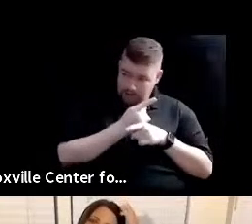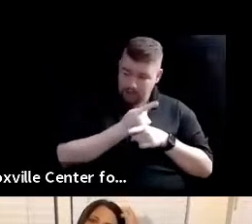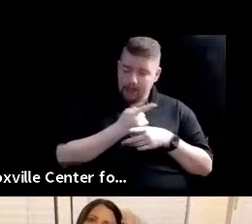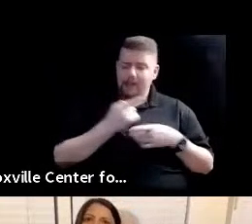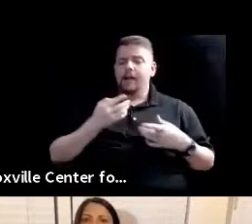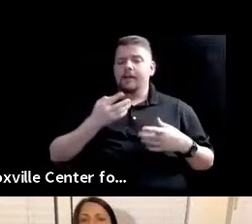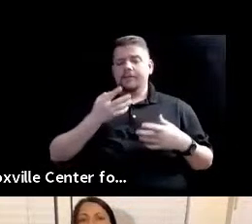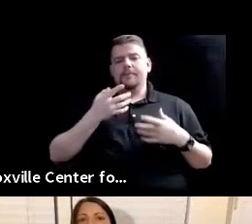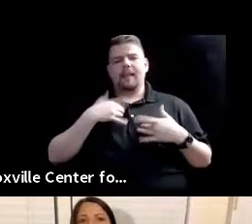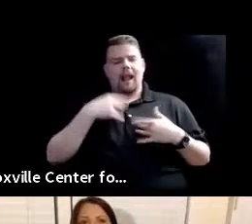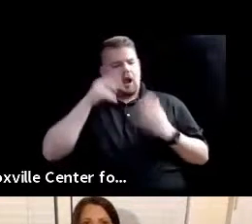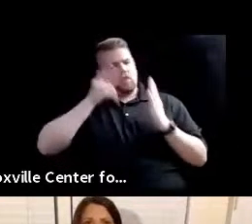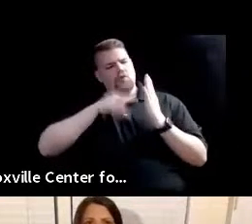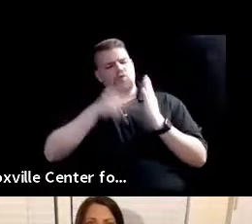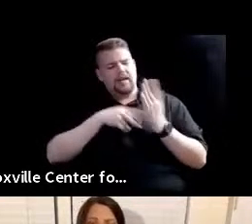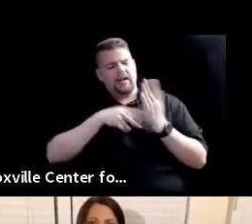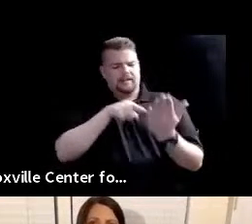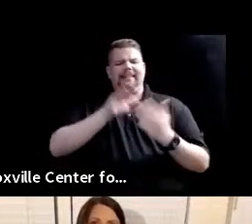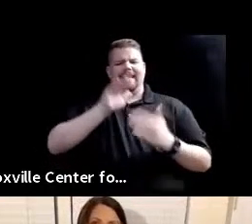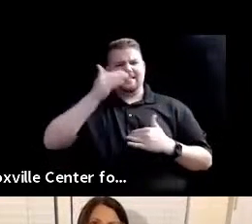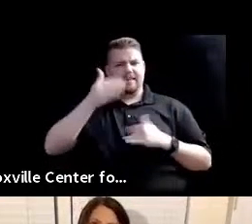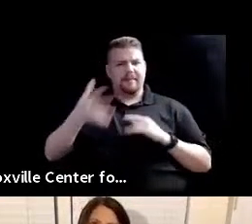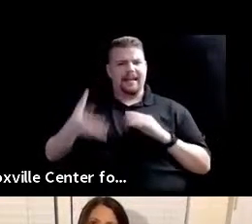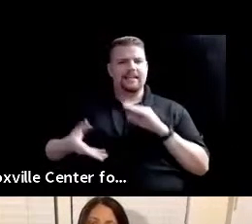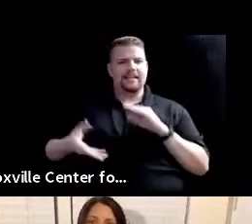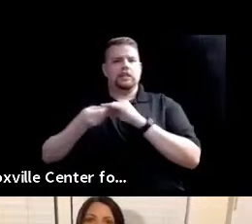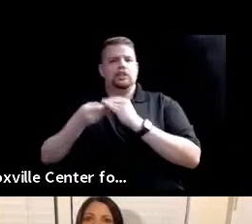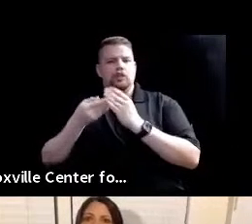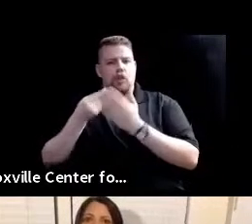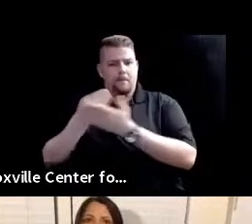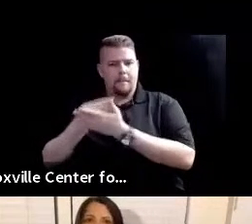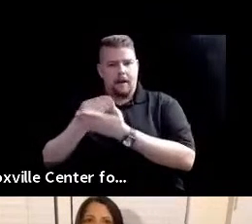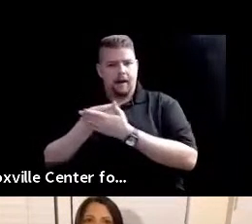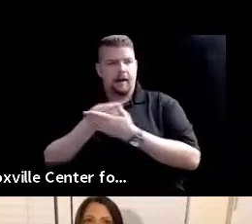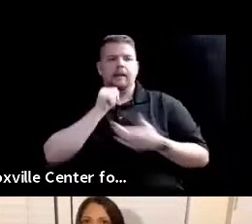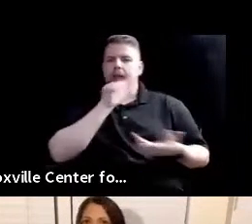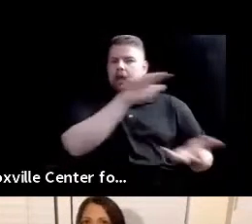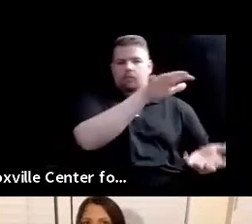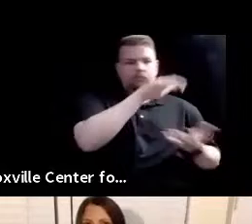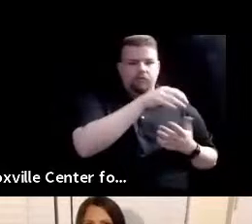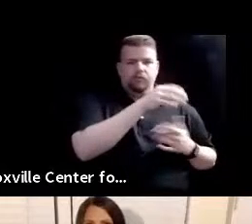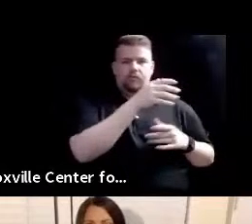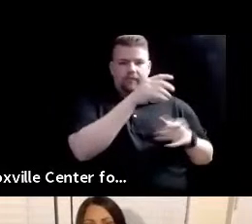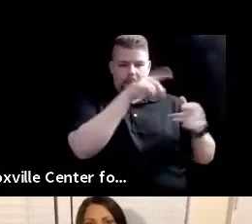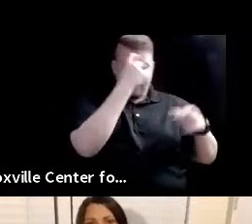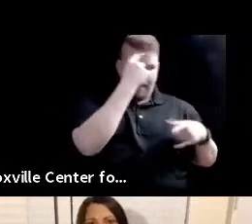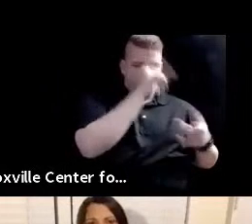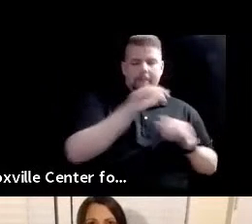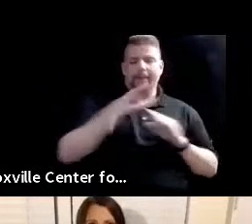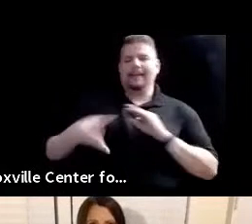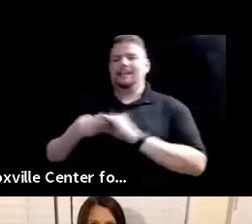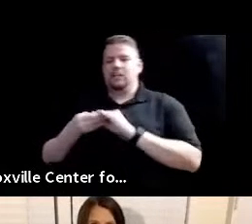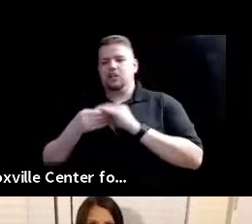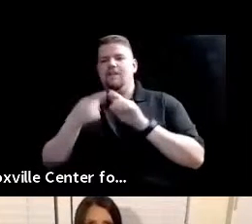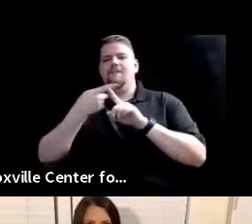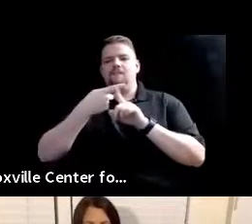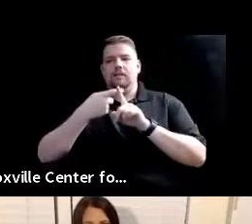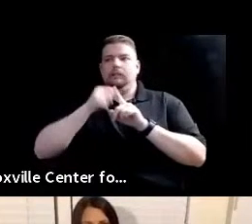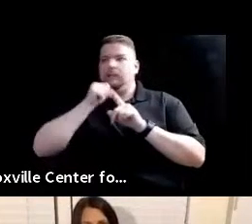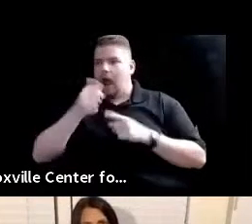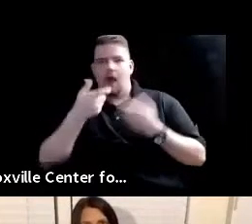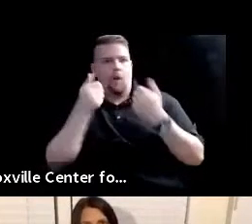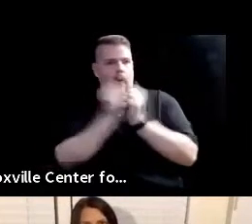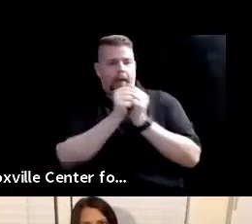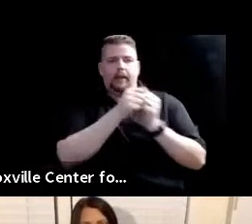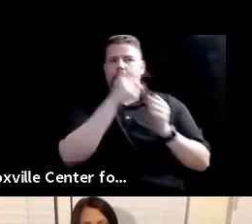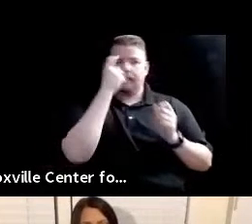I was reading and it almost looked like they had additional funding sources Yeah. you know, outside the federal government. And so I don't know if